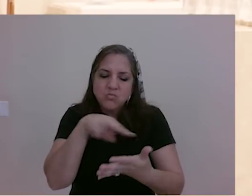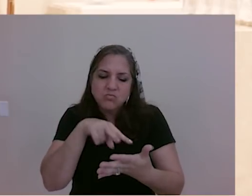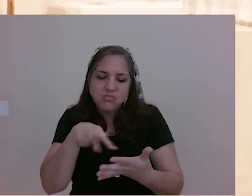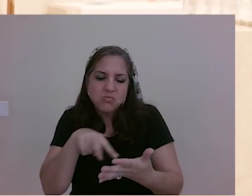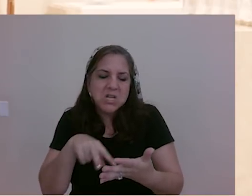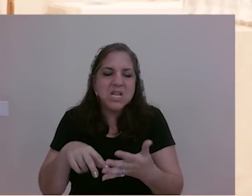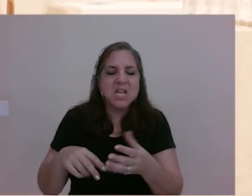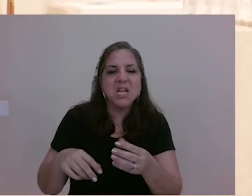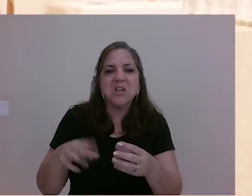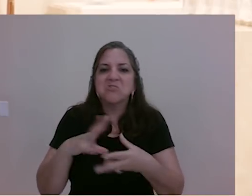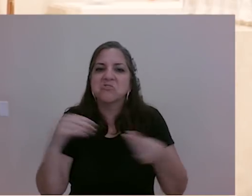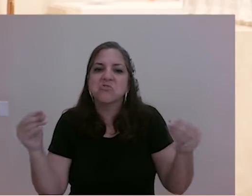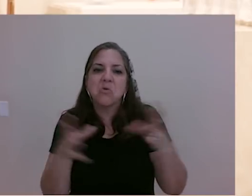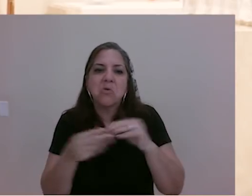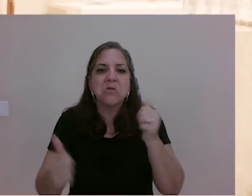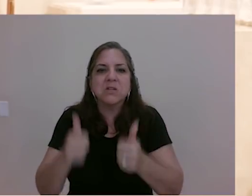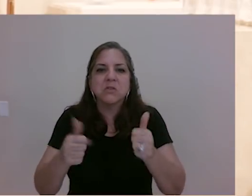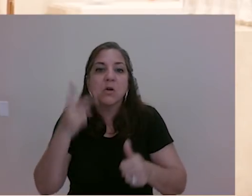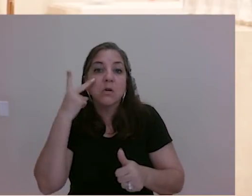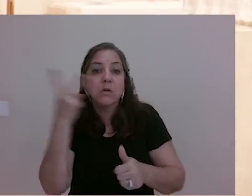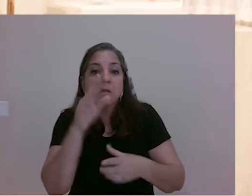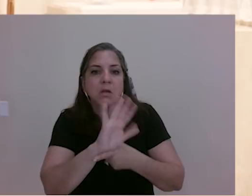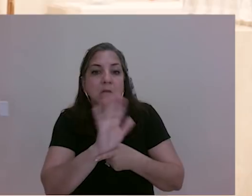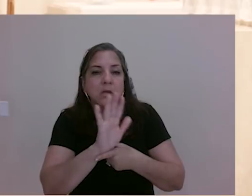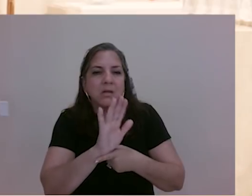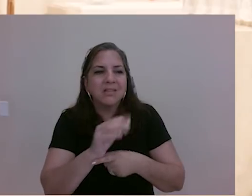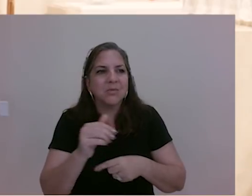stories or seeing the movies, you think about